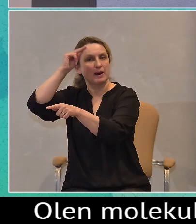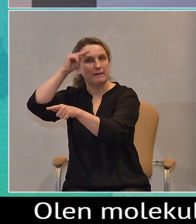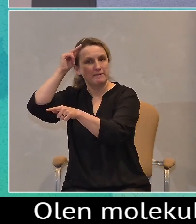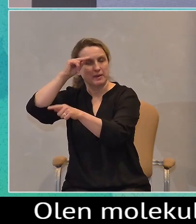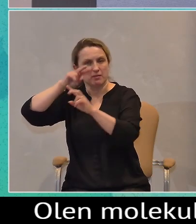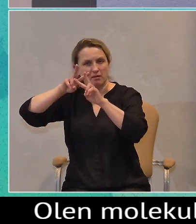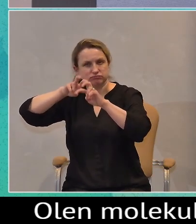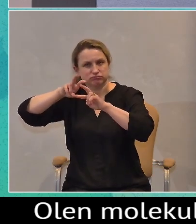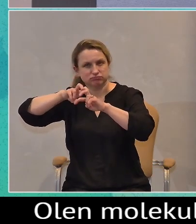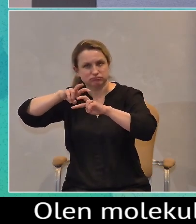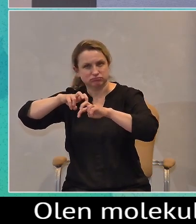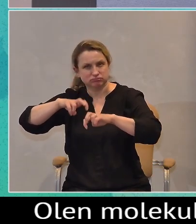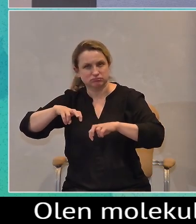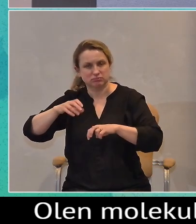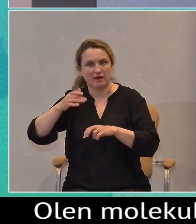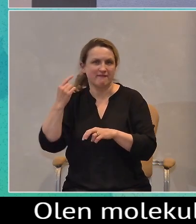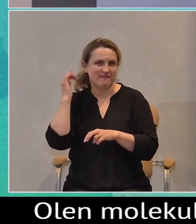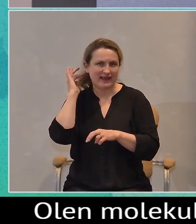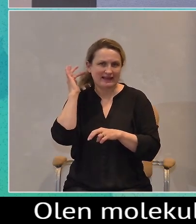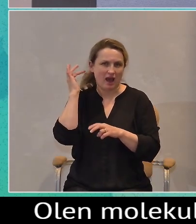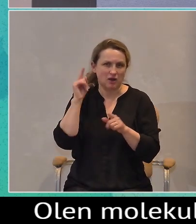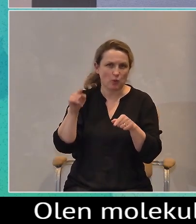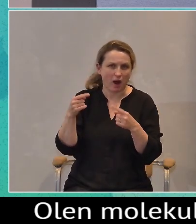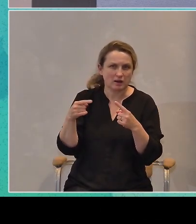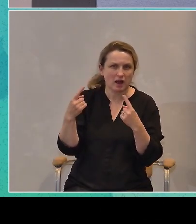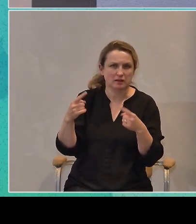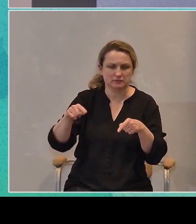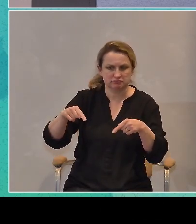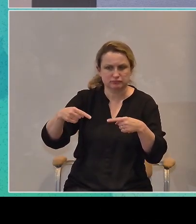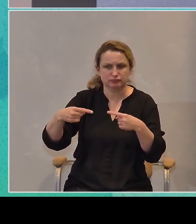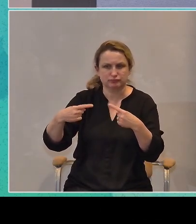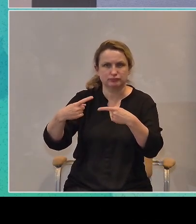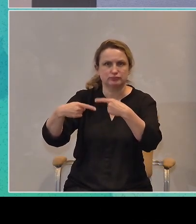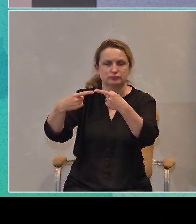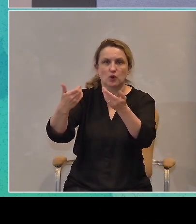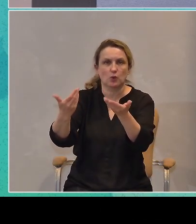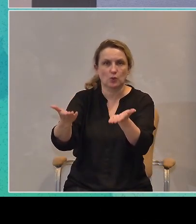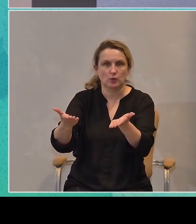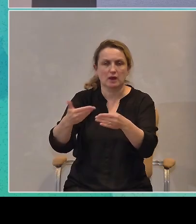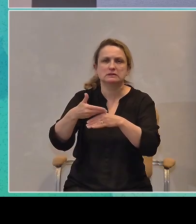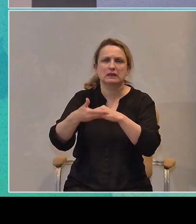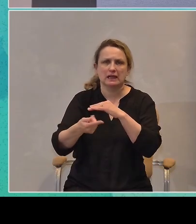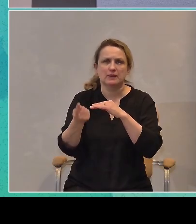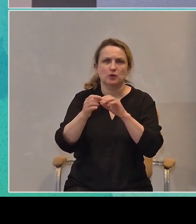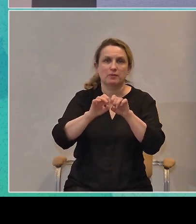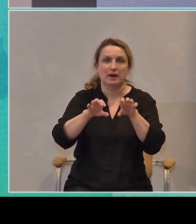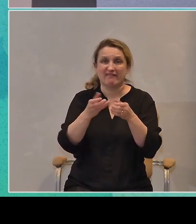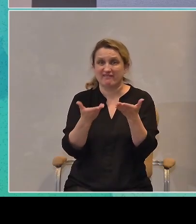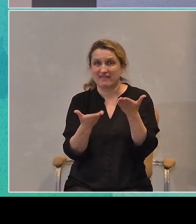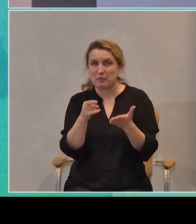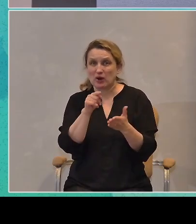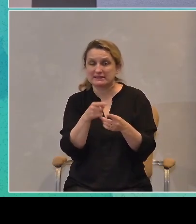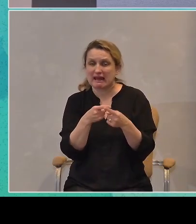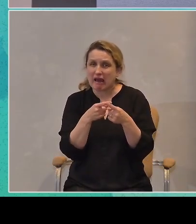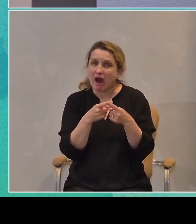to the Pitt-Hopkins syndrome. I moved into Germany where I researched development